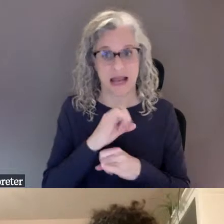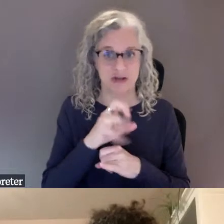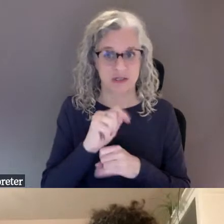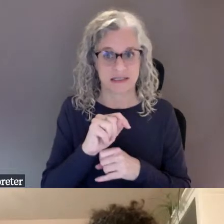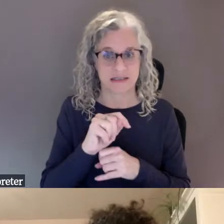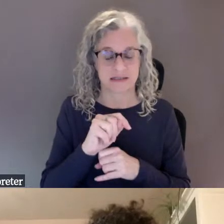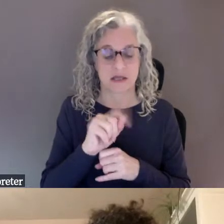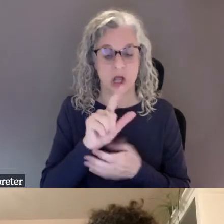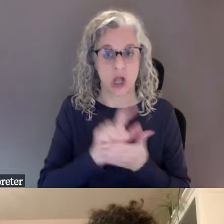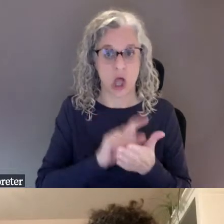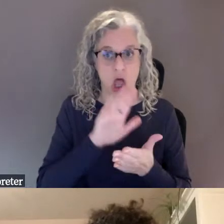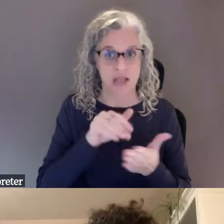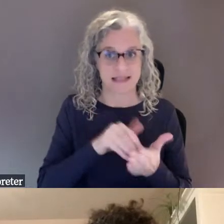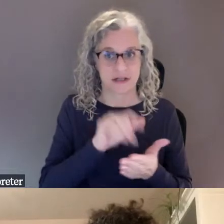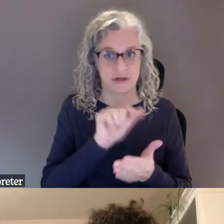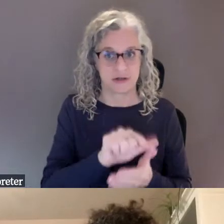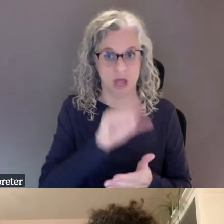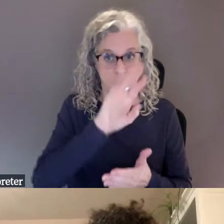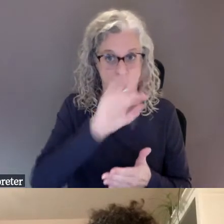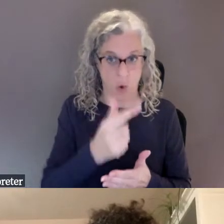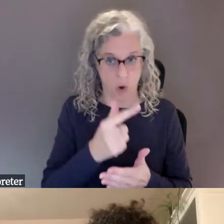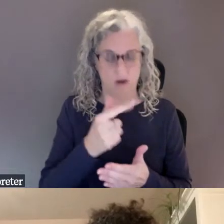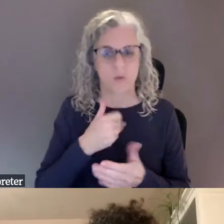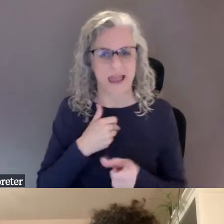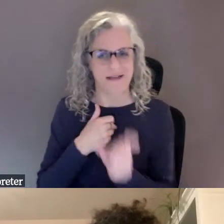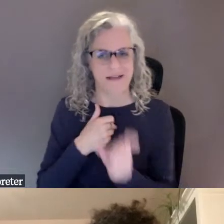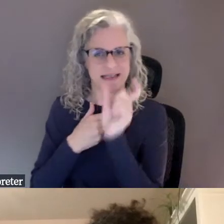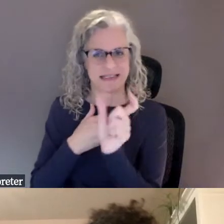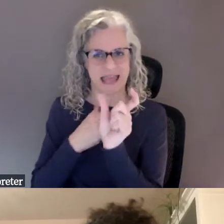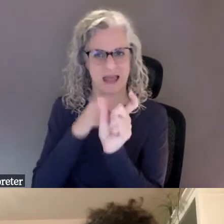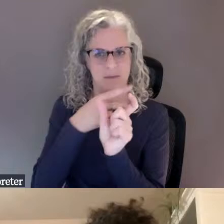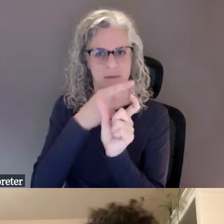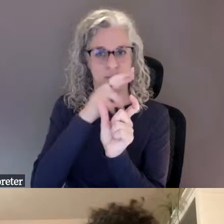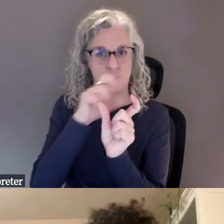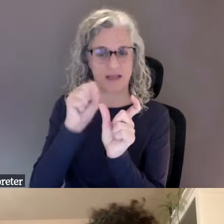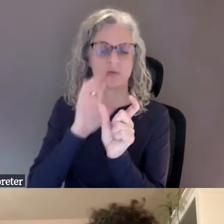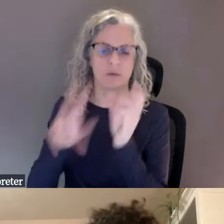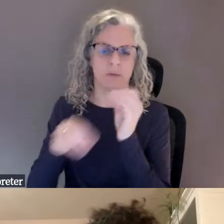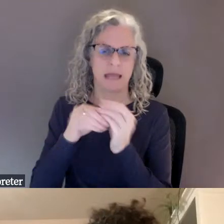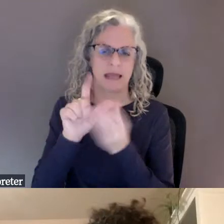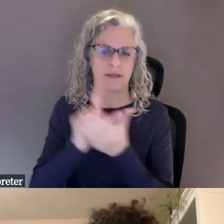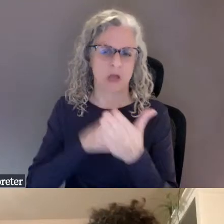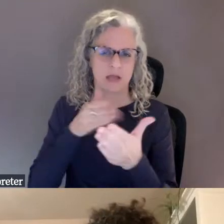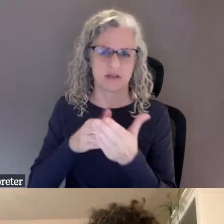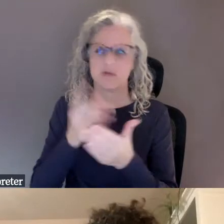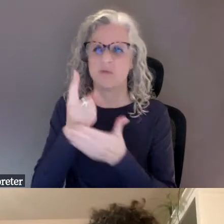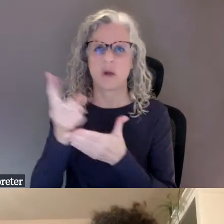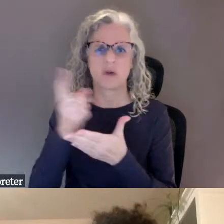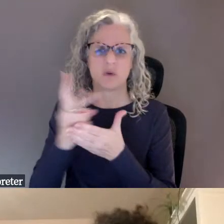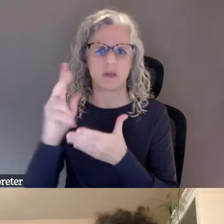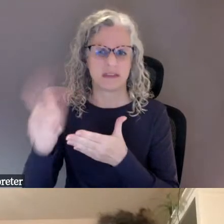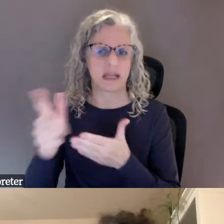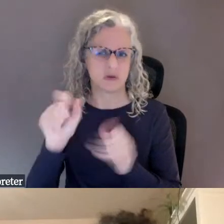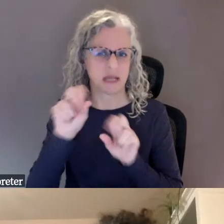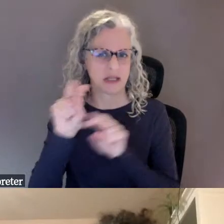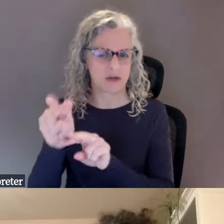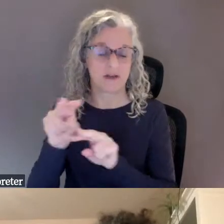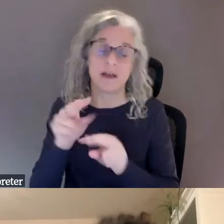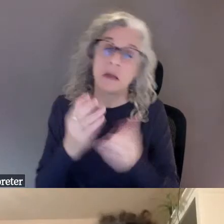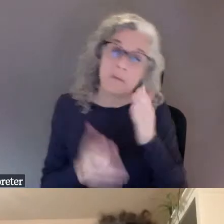there's a press tab, and we'll add the lawsuit there in the next week or two, so you can see it. But if you Google it, it might